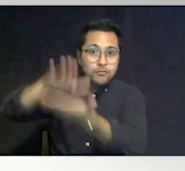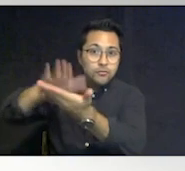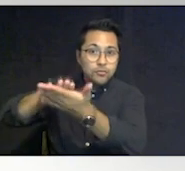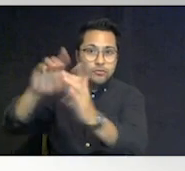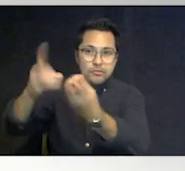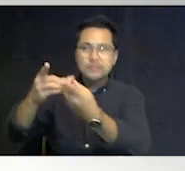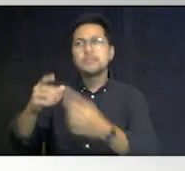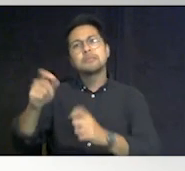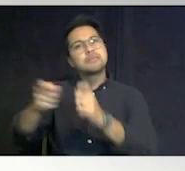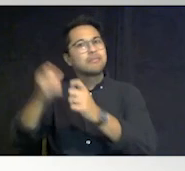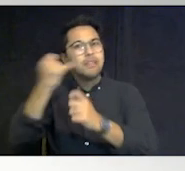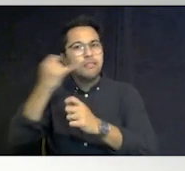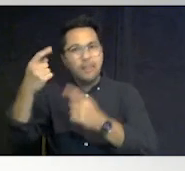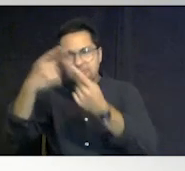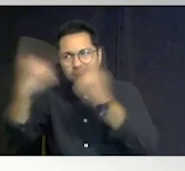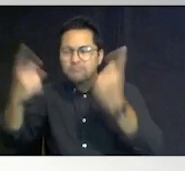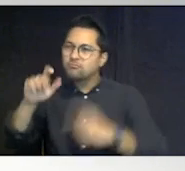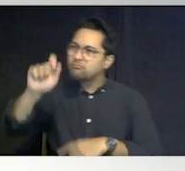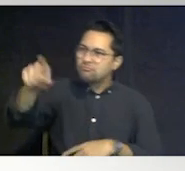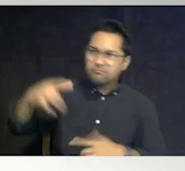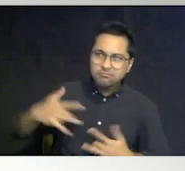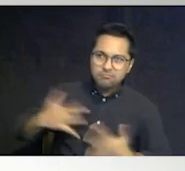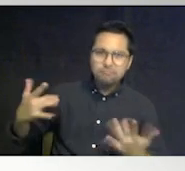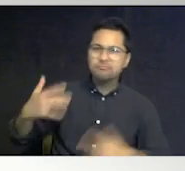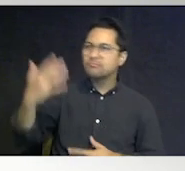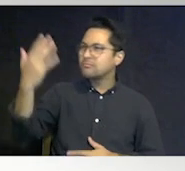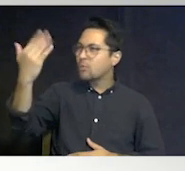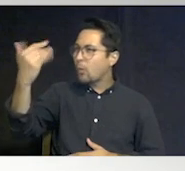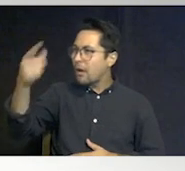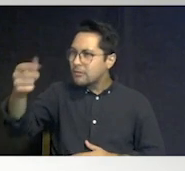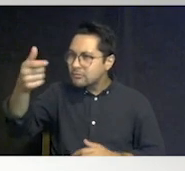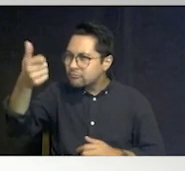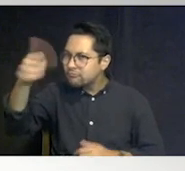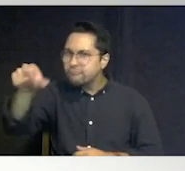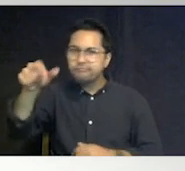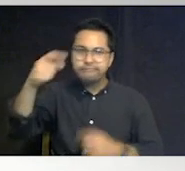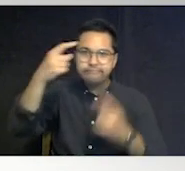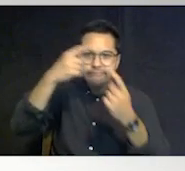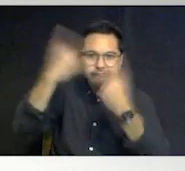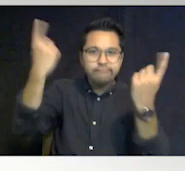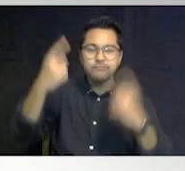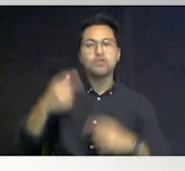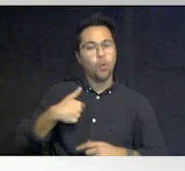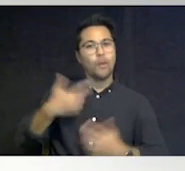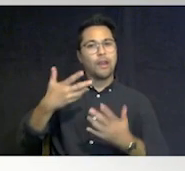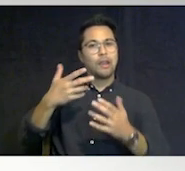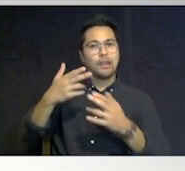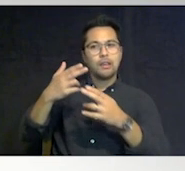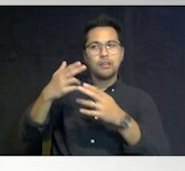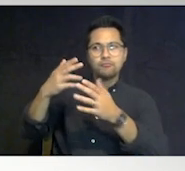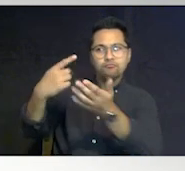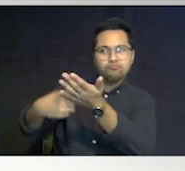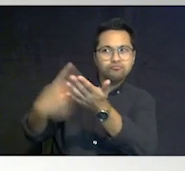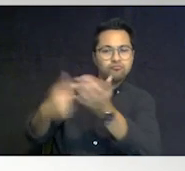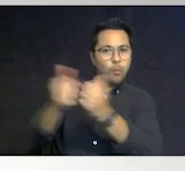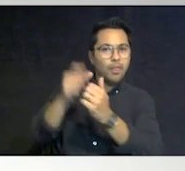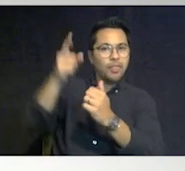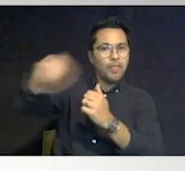if they disagree, what's going on? Why did you say no? So we do have a debrief with our school districts.